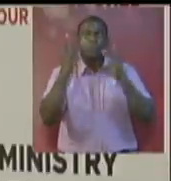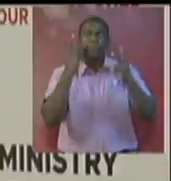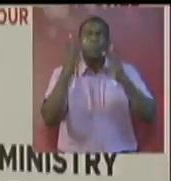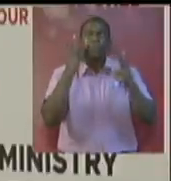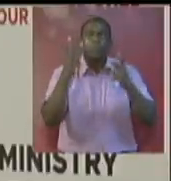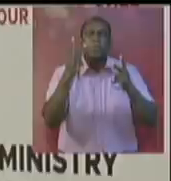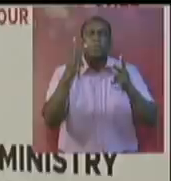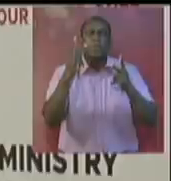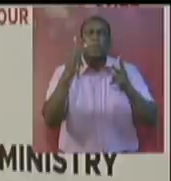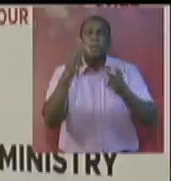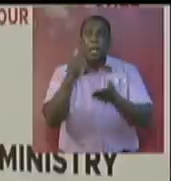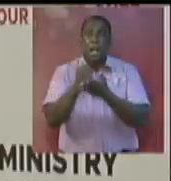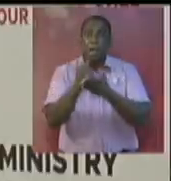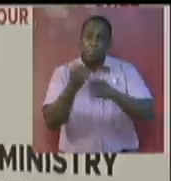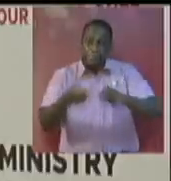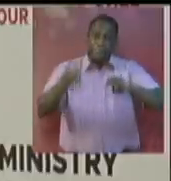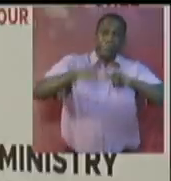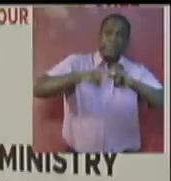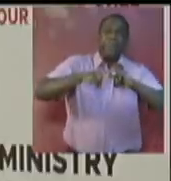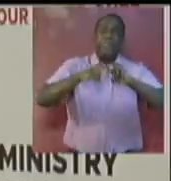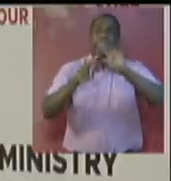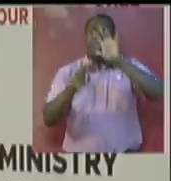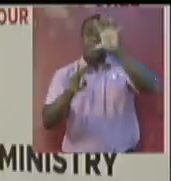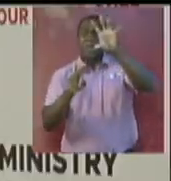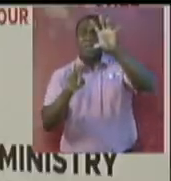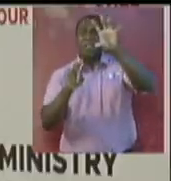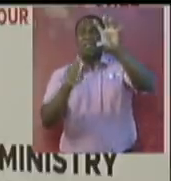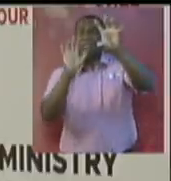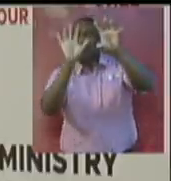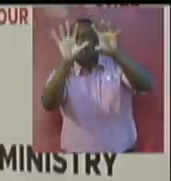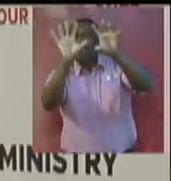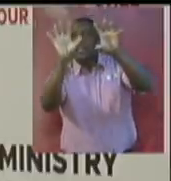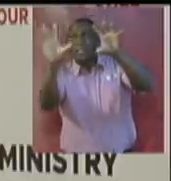giving rise to the cluster cases that have been coming up.